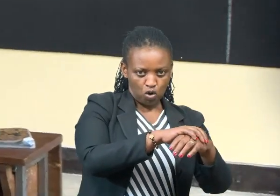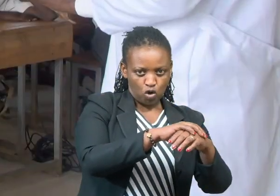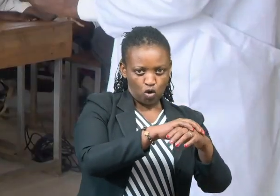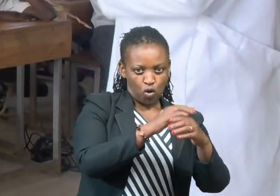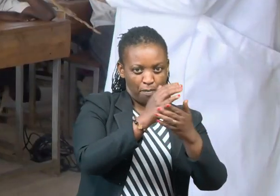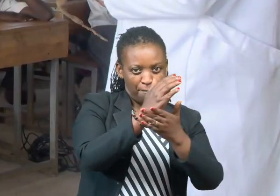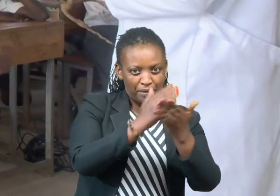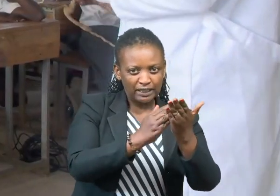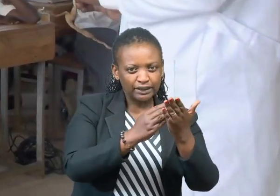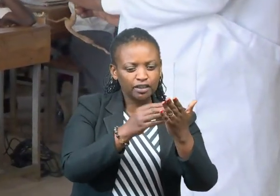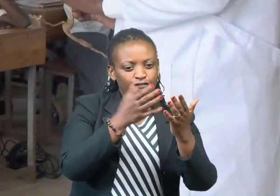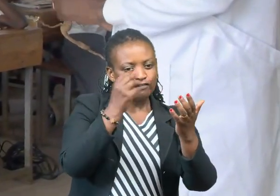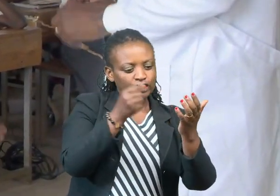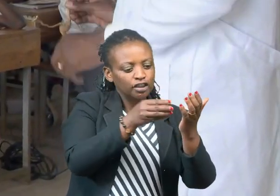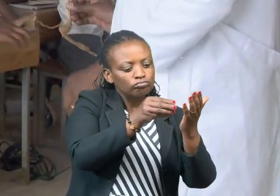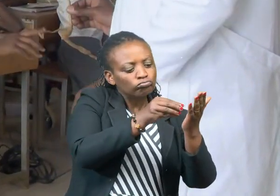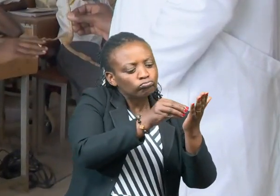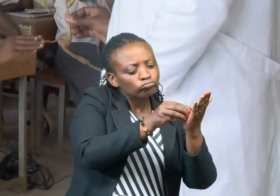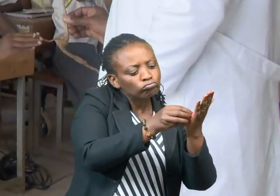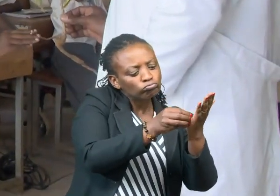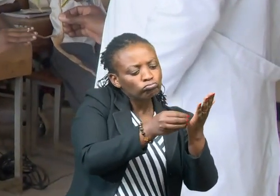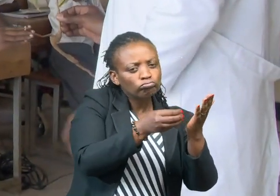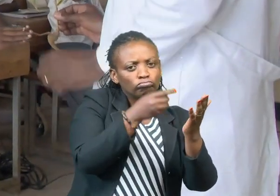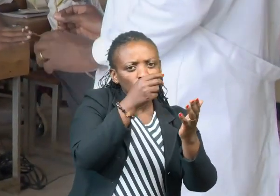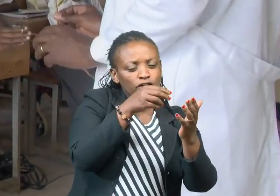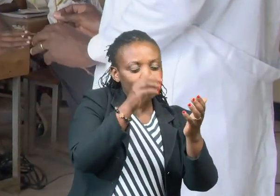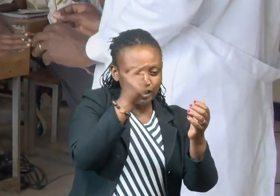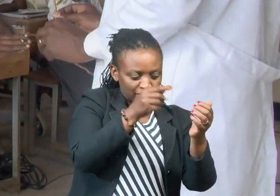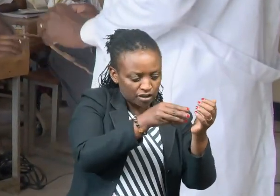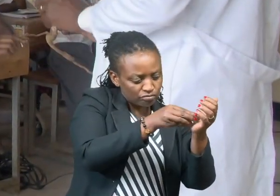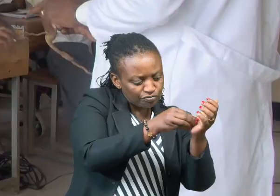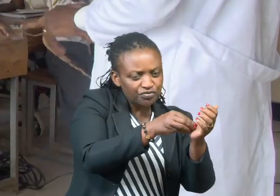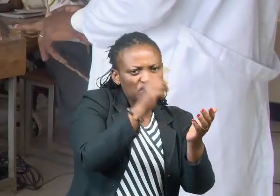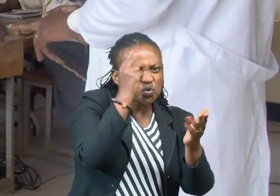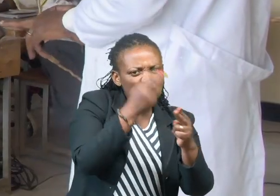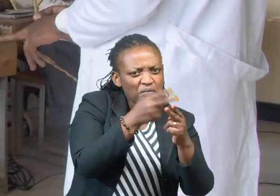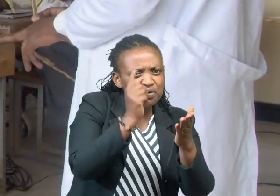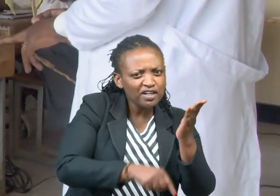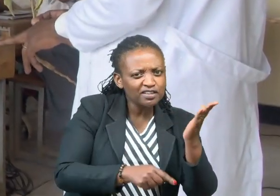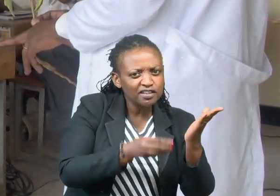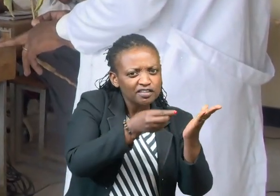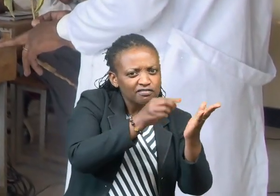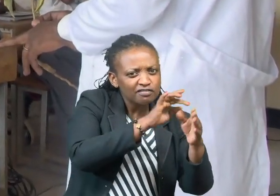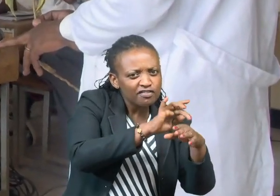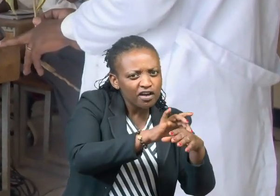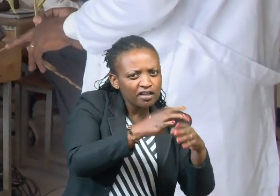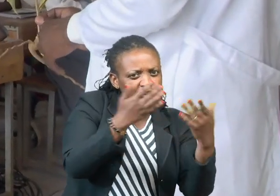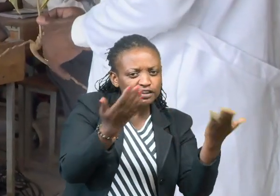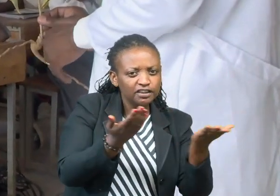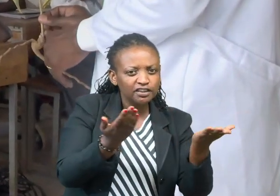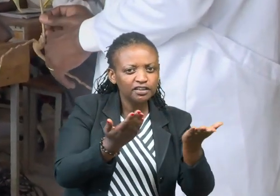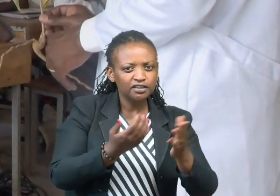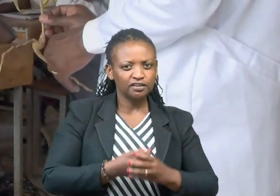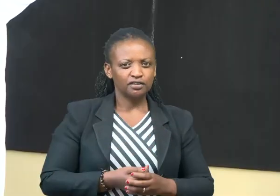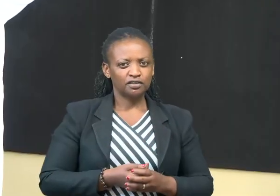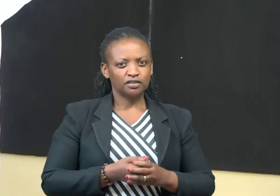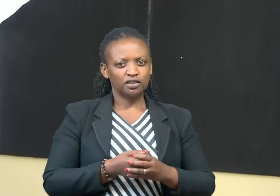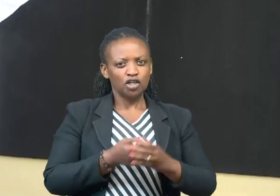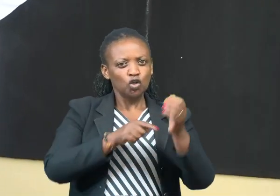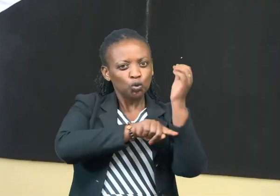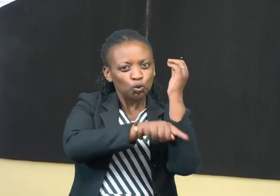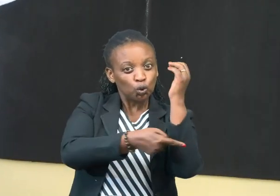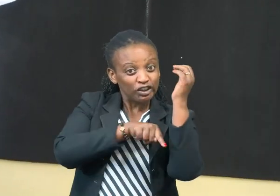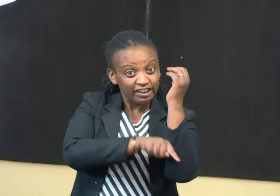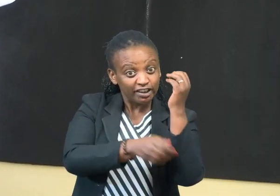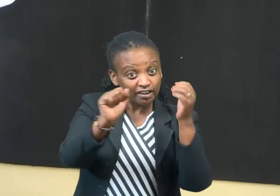say, first touch it. Touch it first. It is okay. Is she